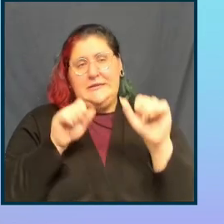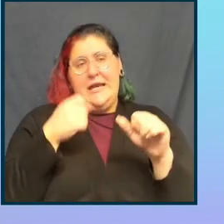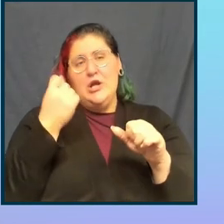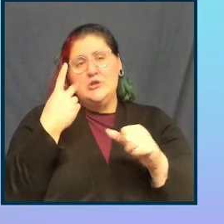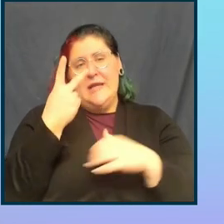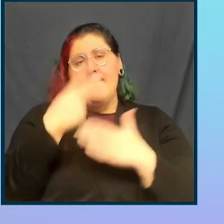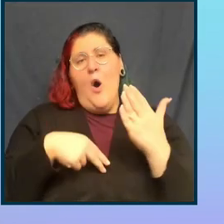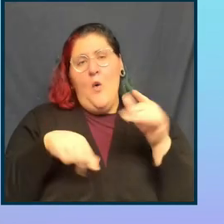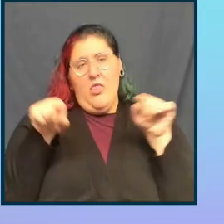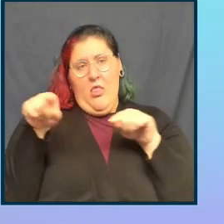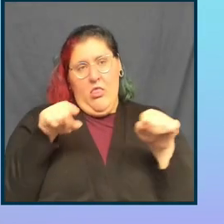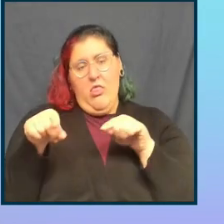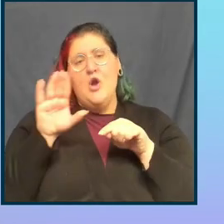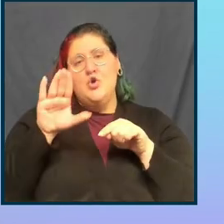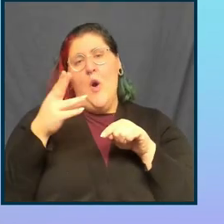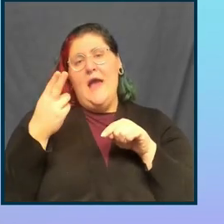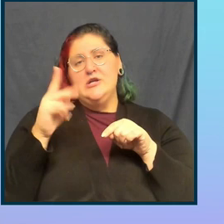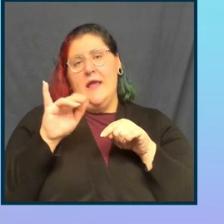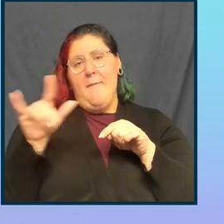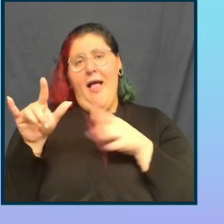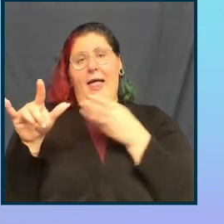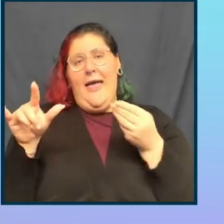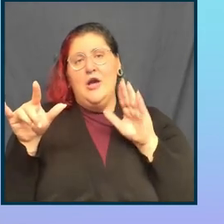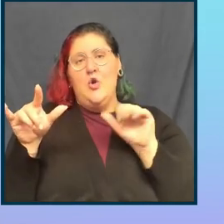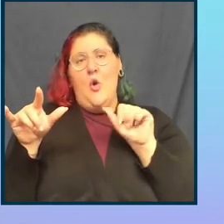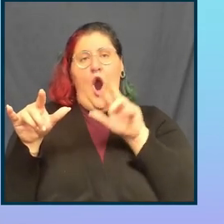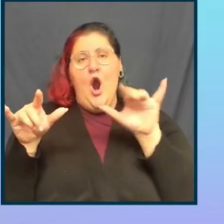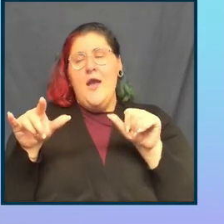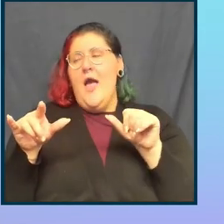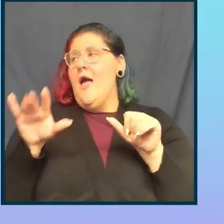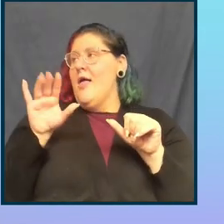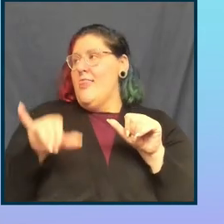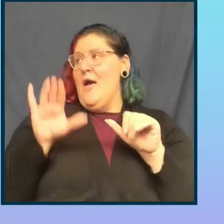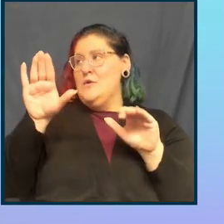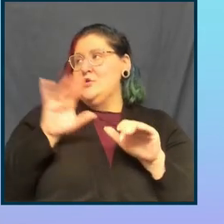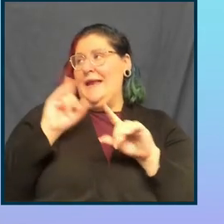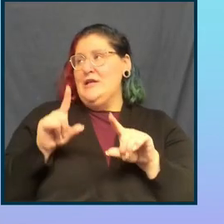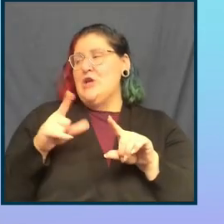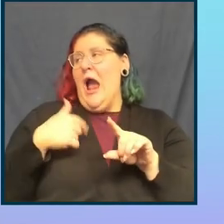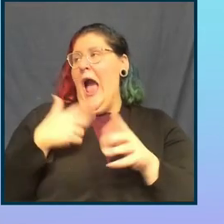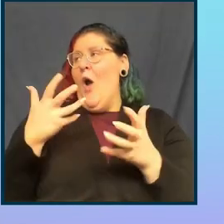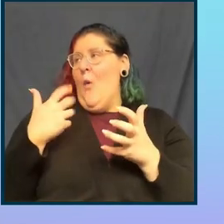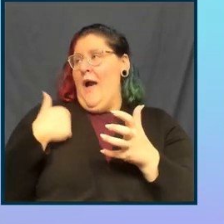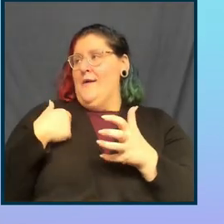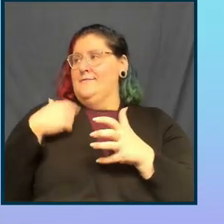Awesome. Yeah, I think that's a great answer. I wish I was allowed to participate and it was a panel, because I have opinions too. I thought that was a great